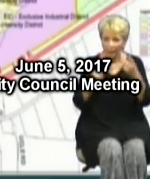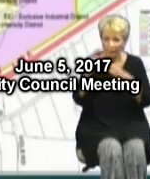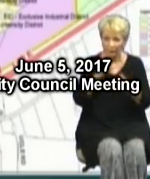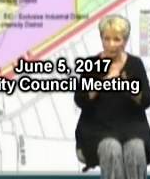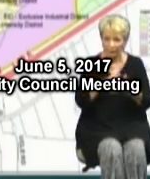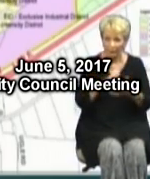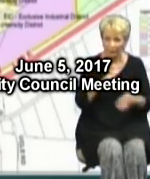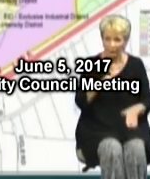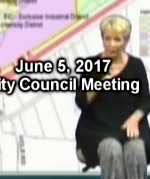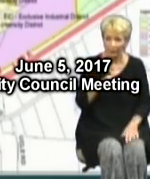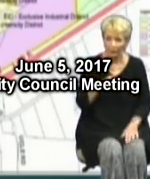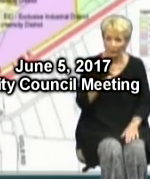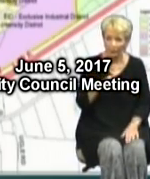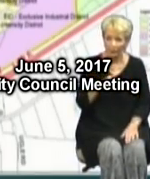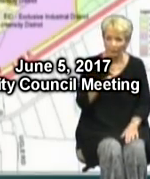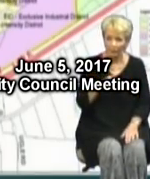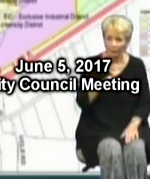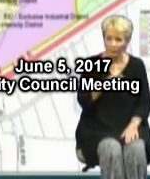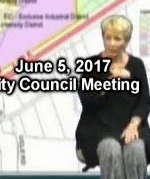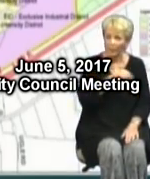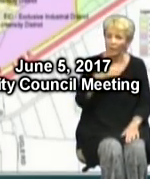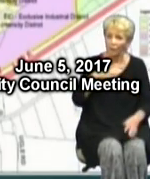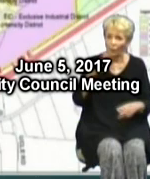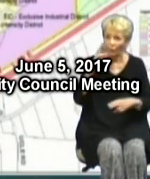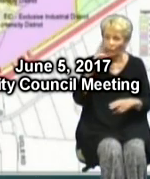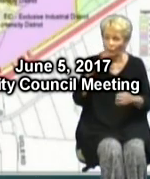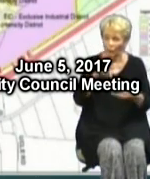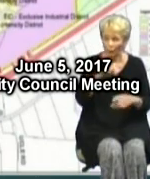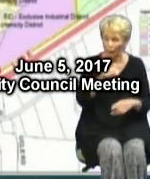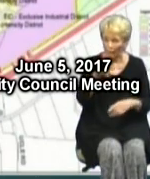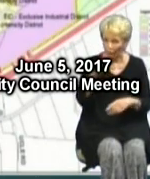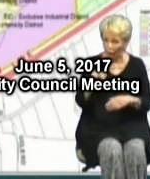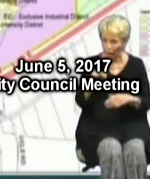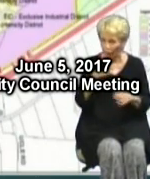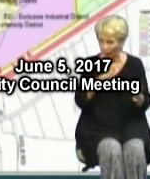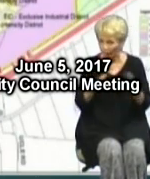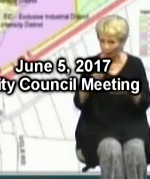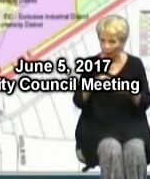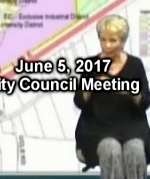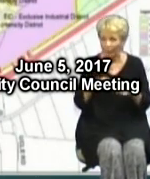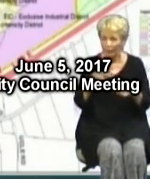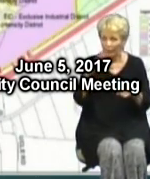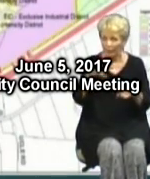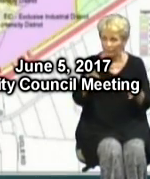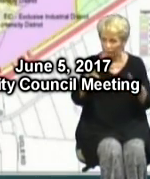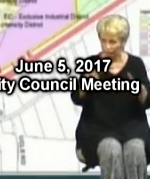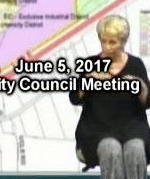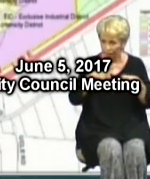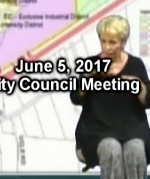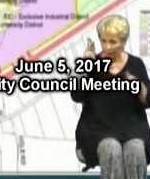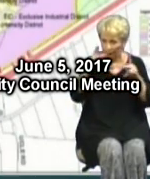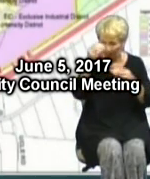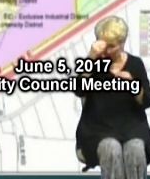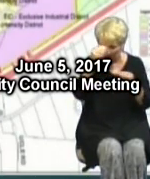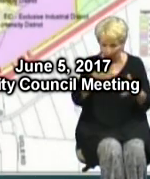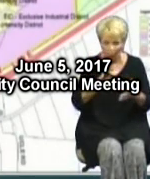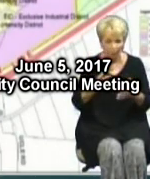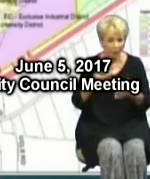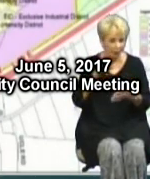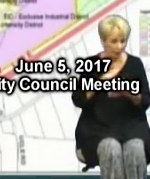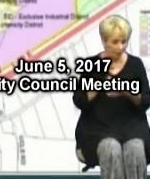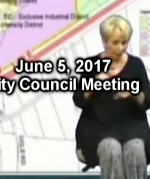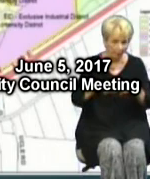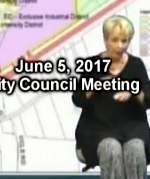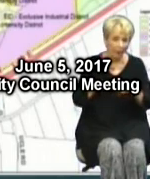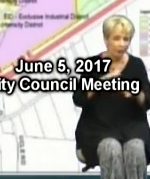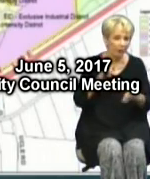staff's review of the 2030 plan. They also took in public input, and then they, based